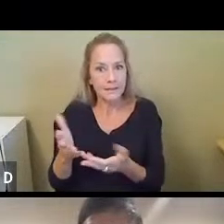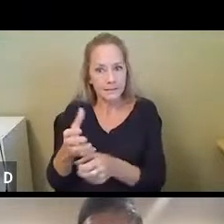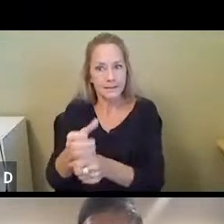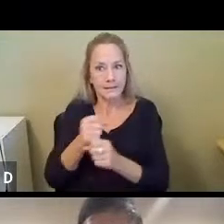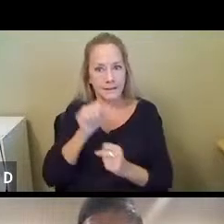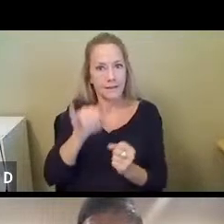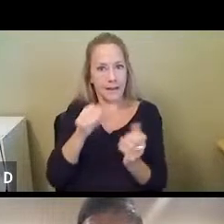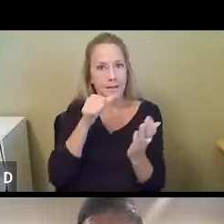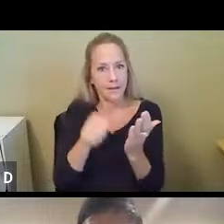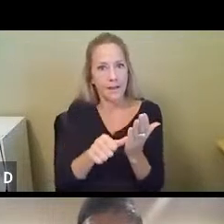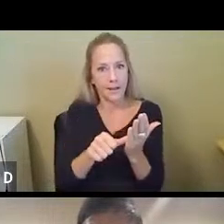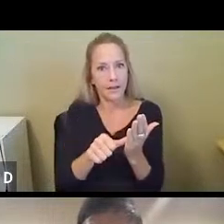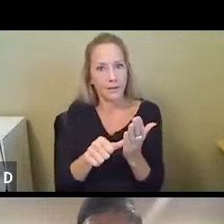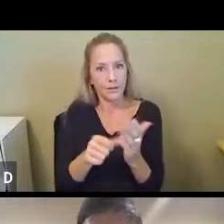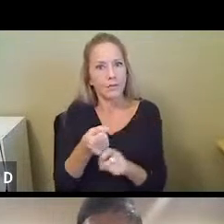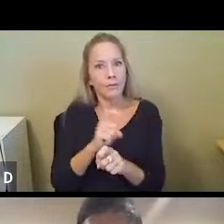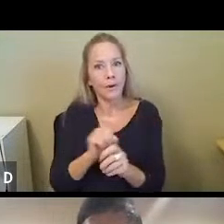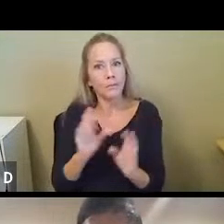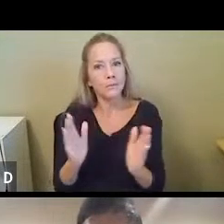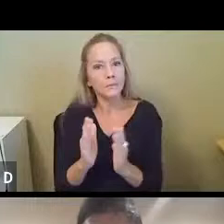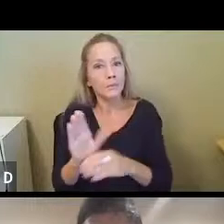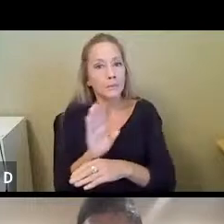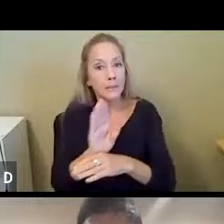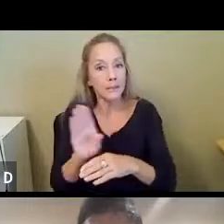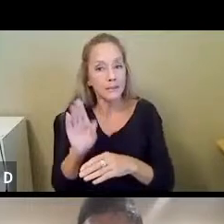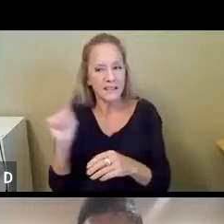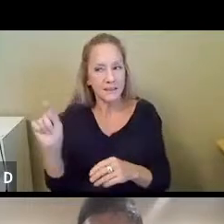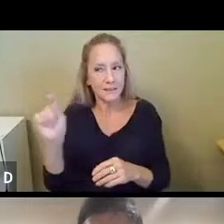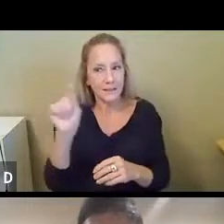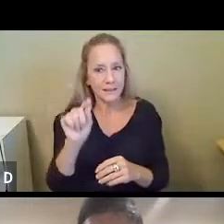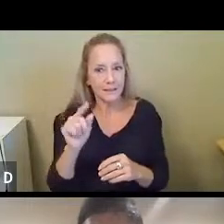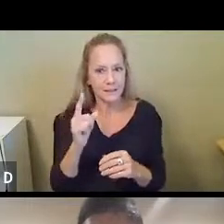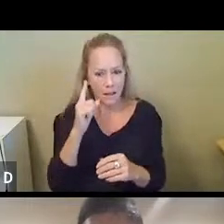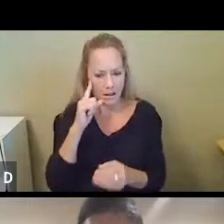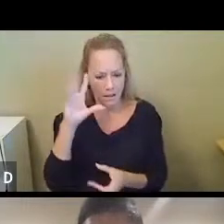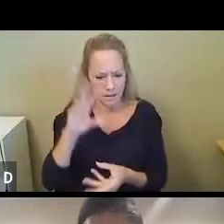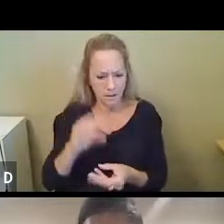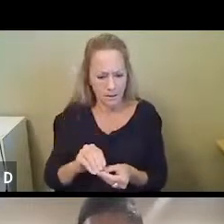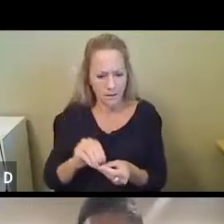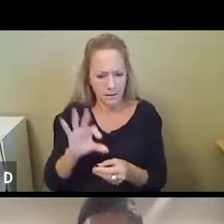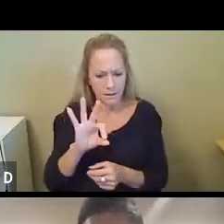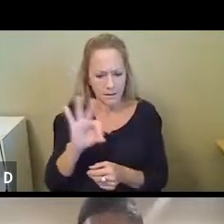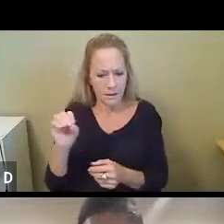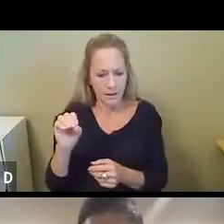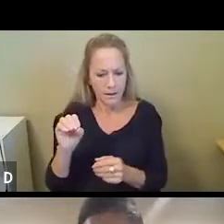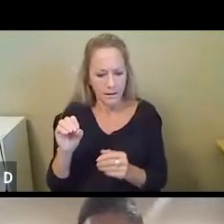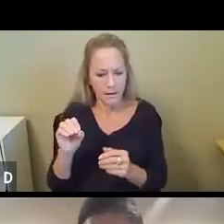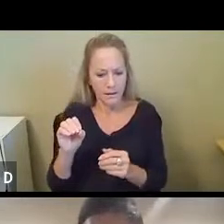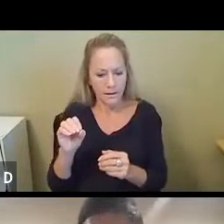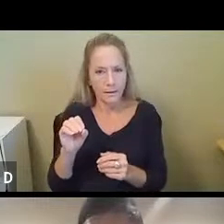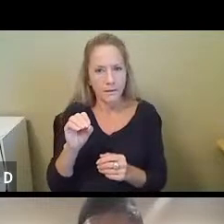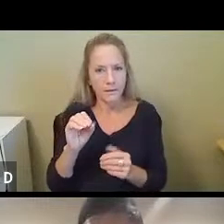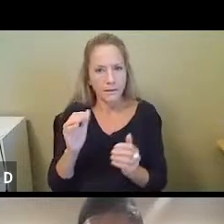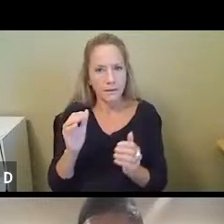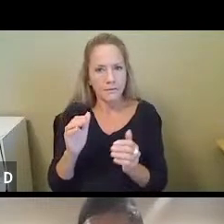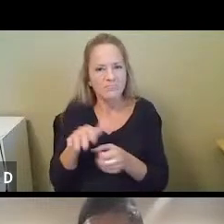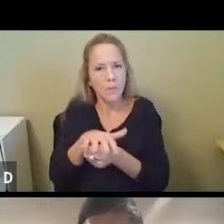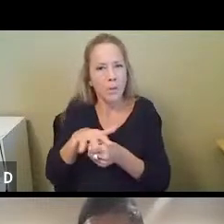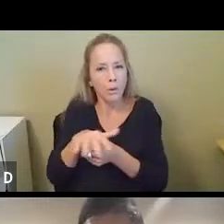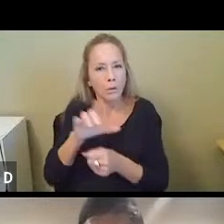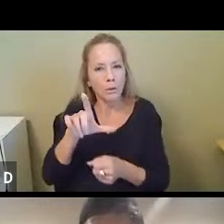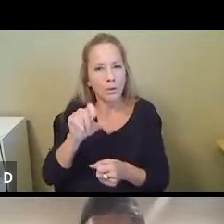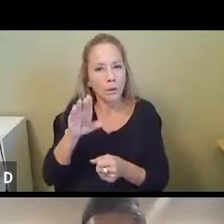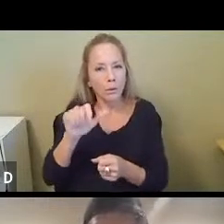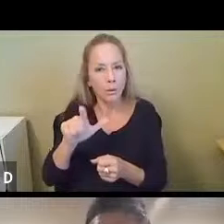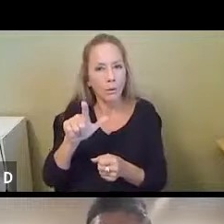that letter from small businesses. I think the last count was there were 90 small business owners, local businesses that